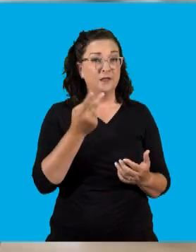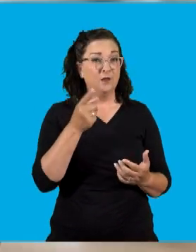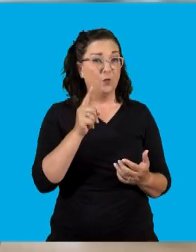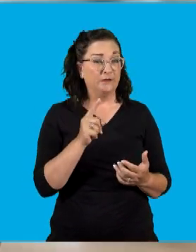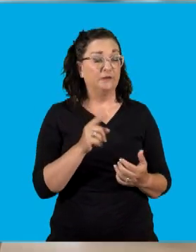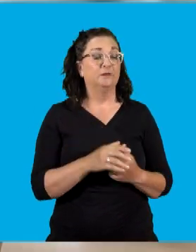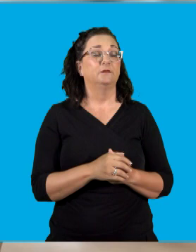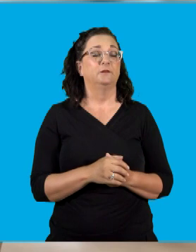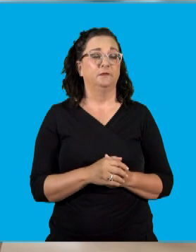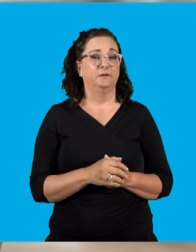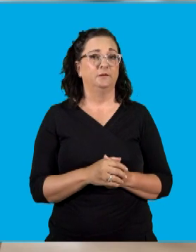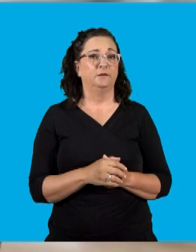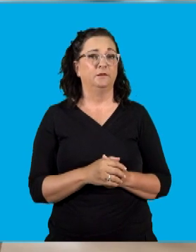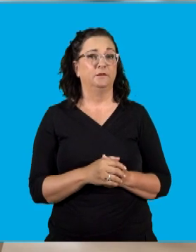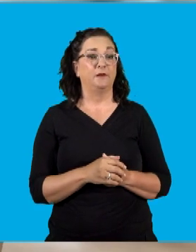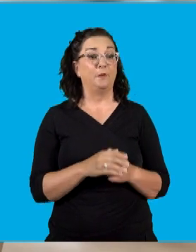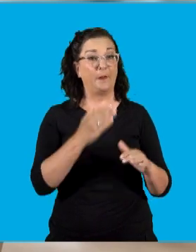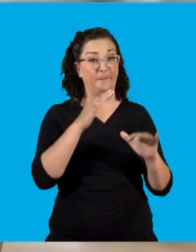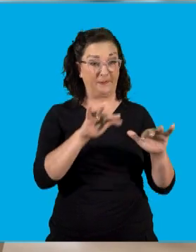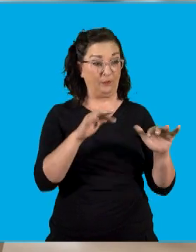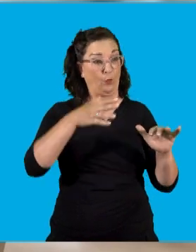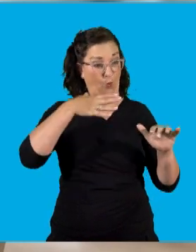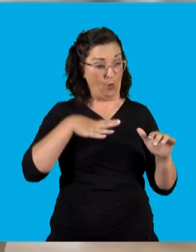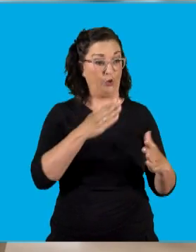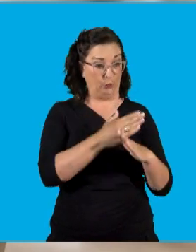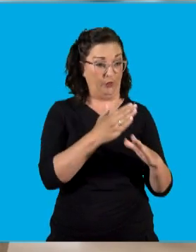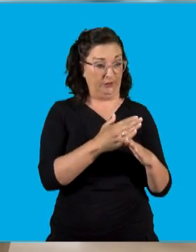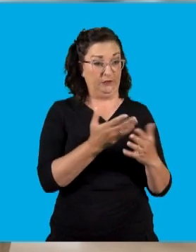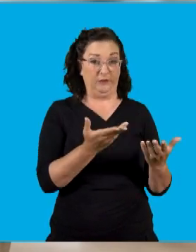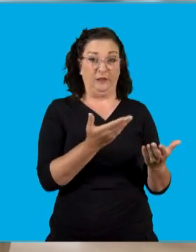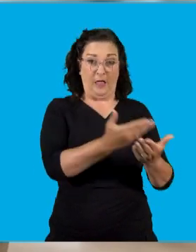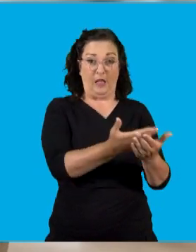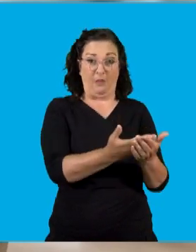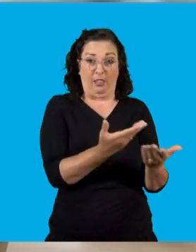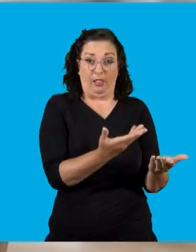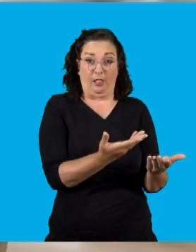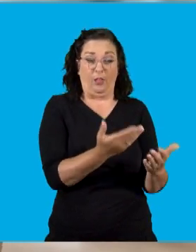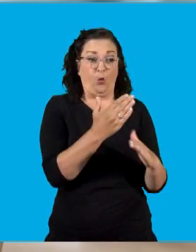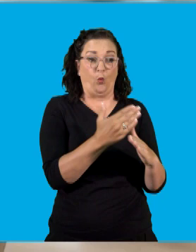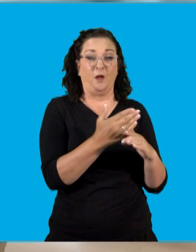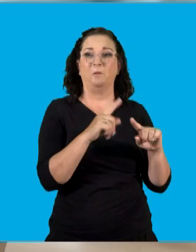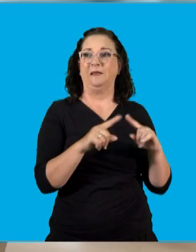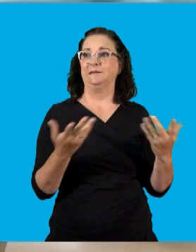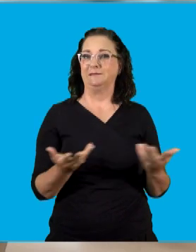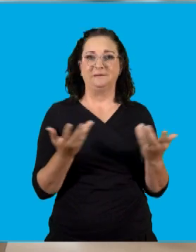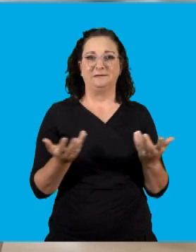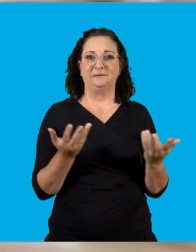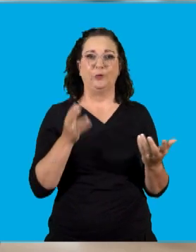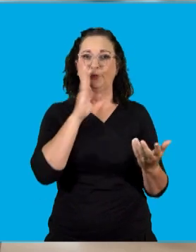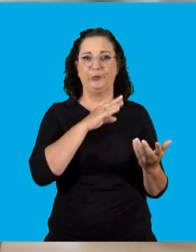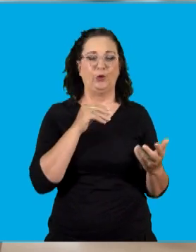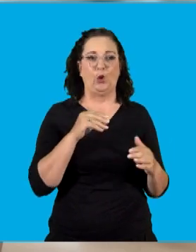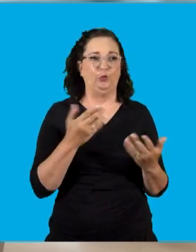to the state whereby here are people willing to work and able to work, but then the problem is there